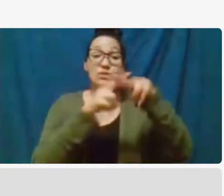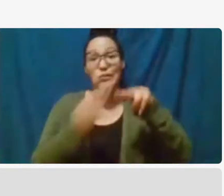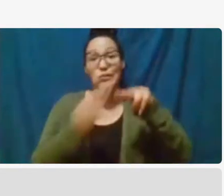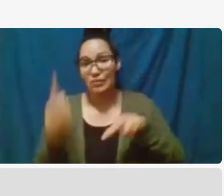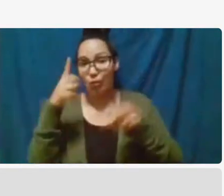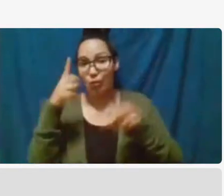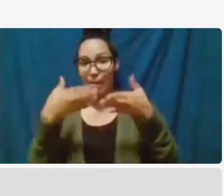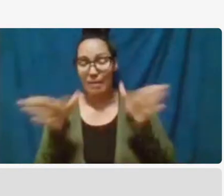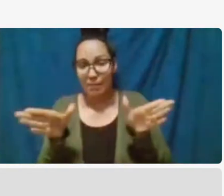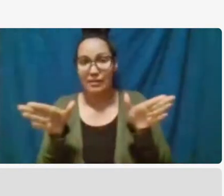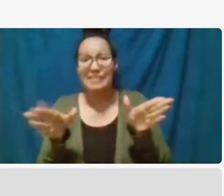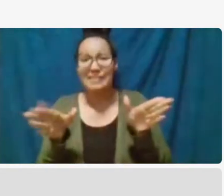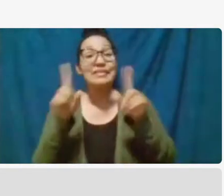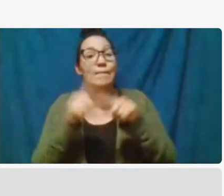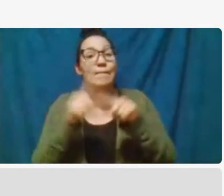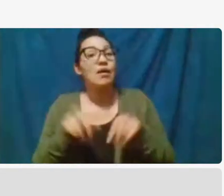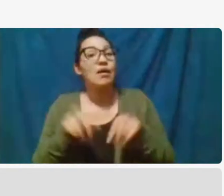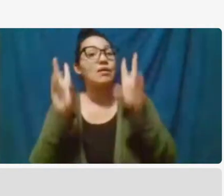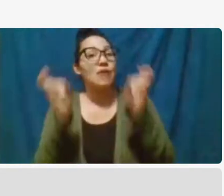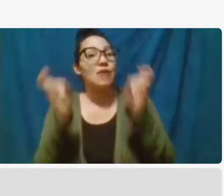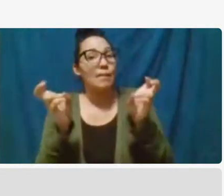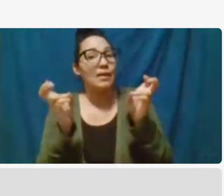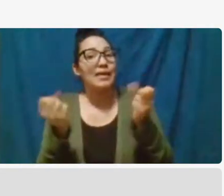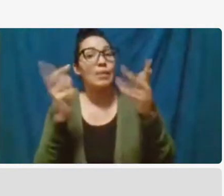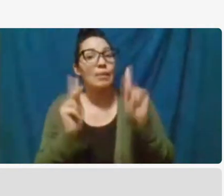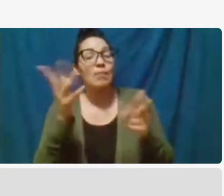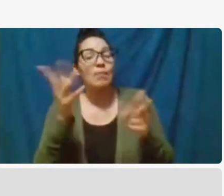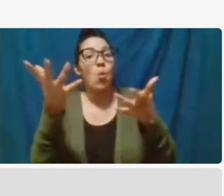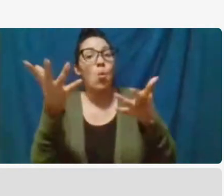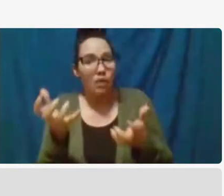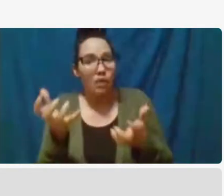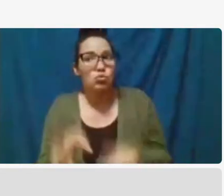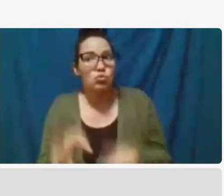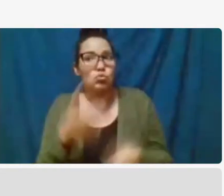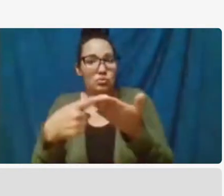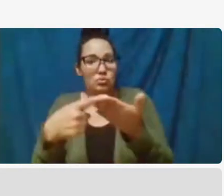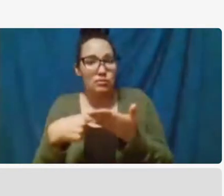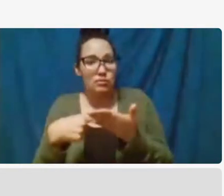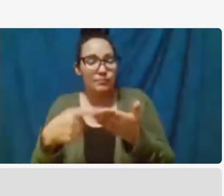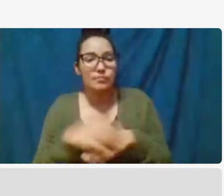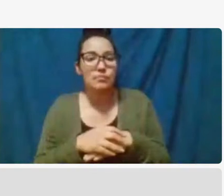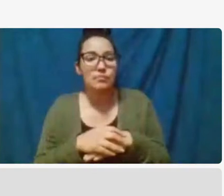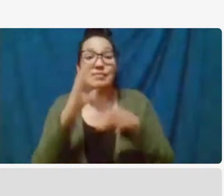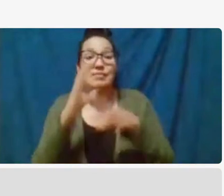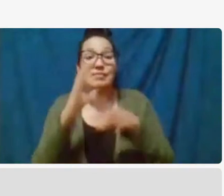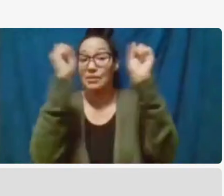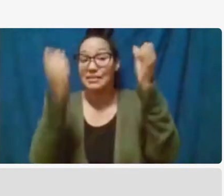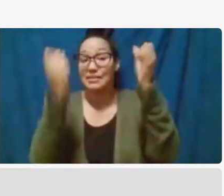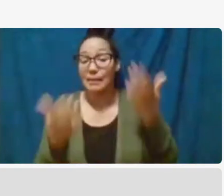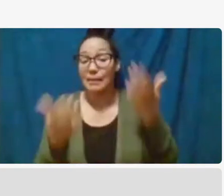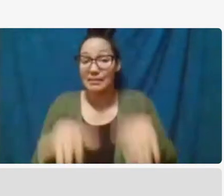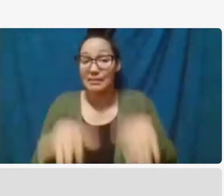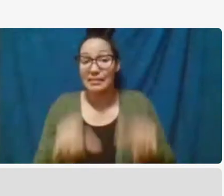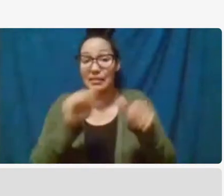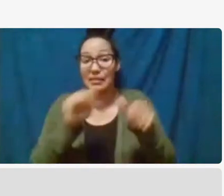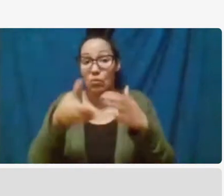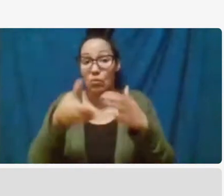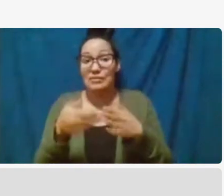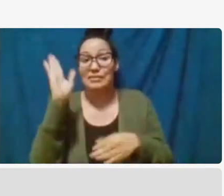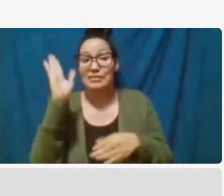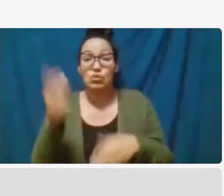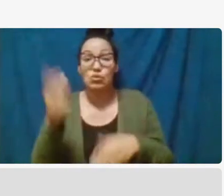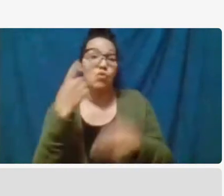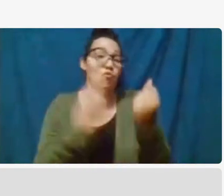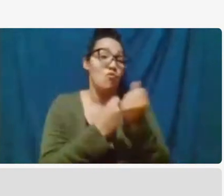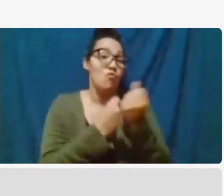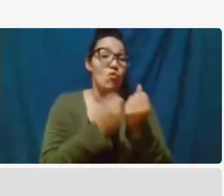topic and the number of persons wishing to be heard the president president may take a poll of speakers for or against a particular issue